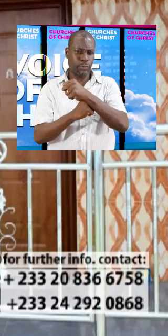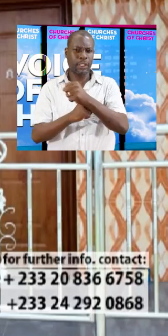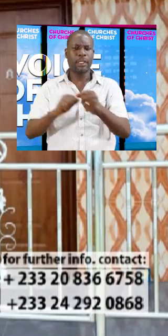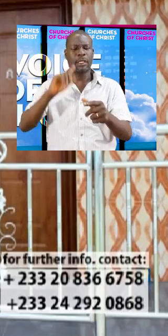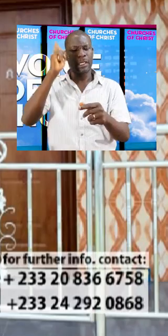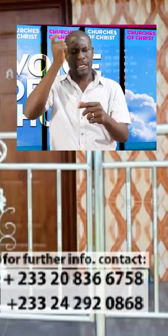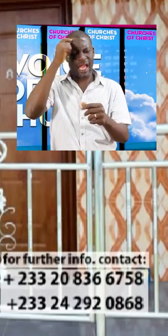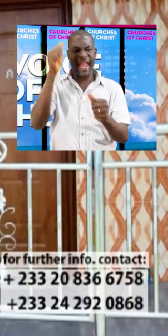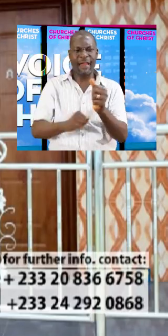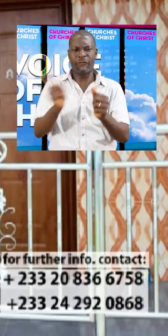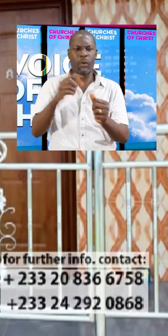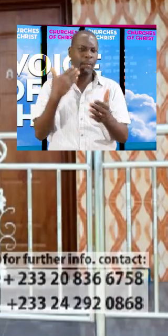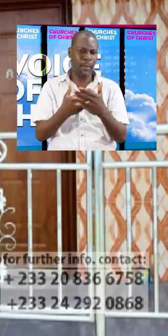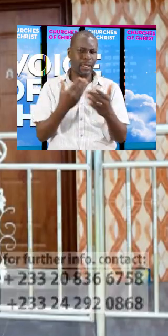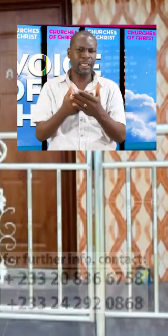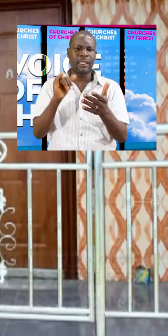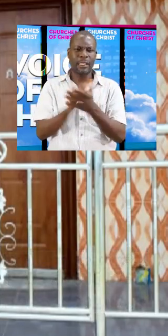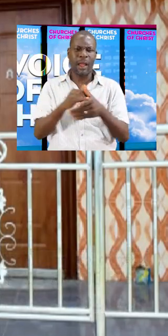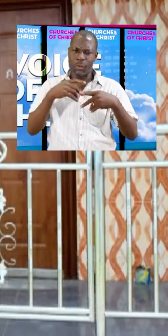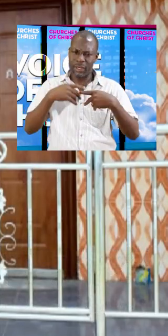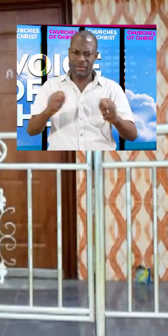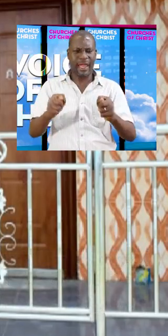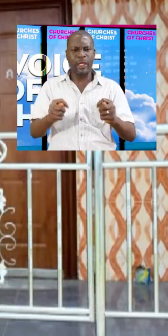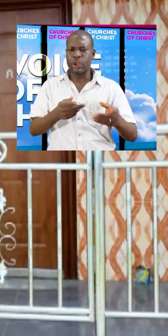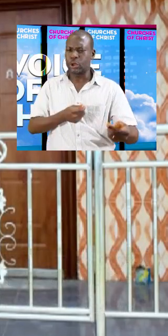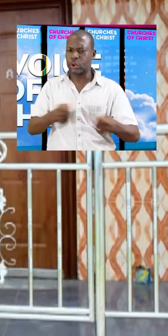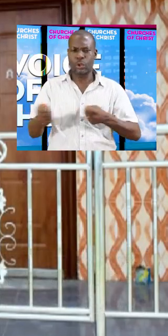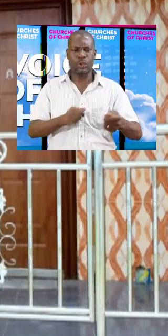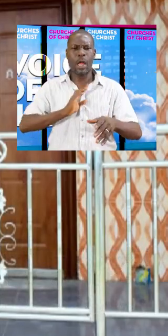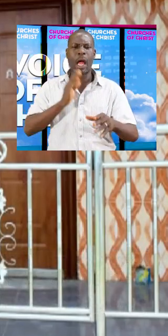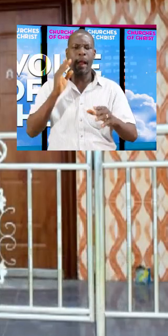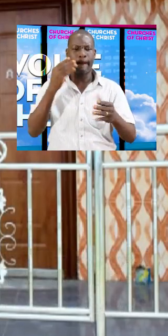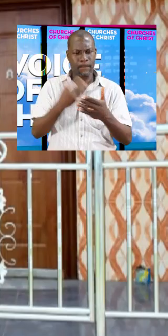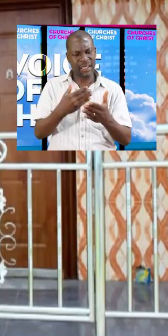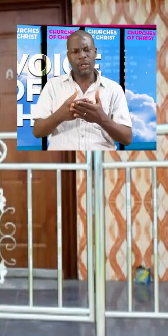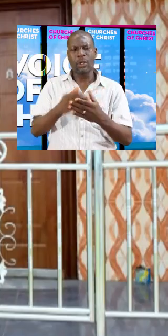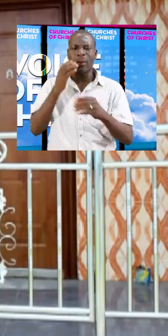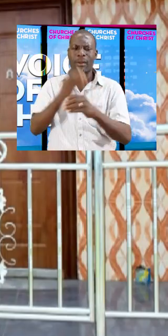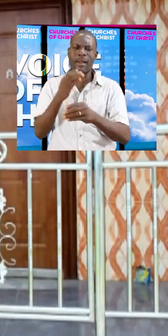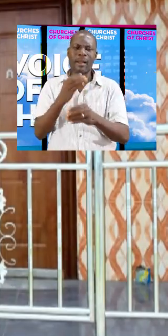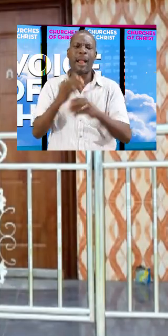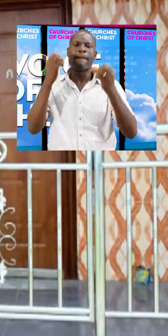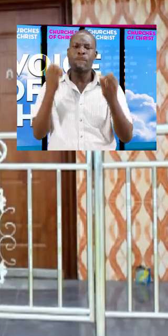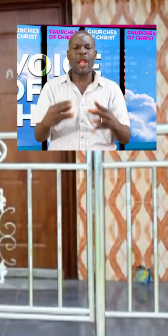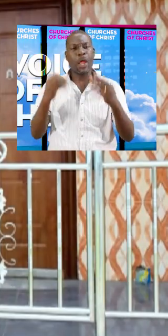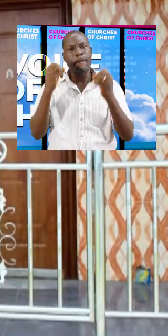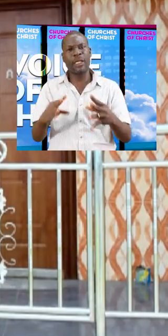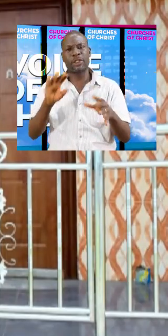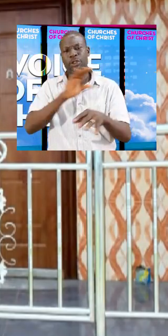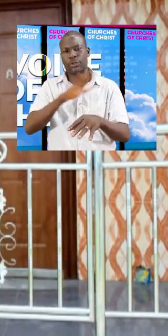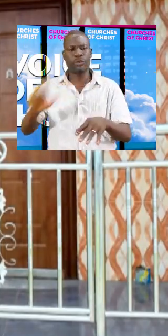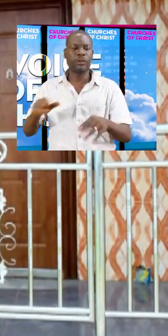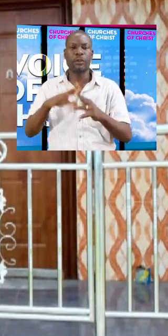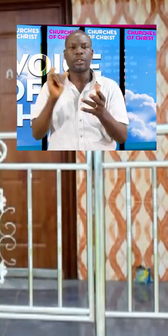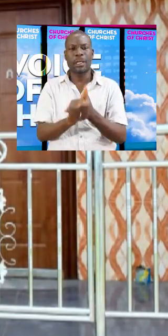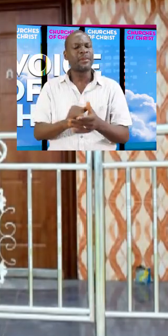wo biara. Ye manage ye sika ye. Na yon tumi fan shem kwala bebre kwa. Na